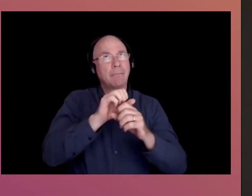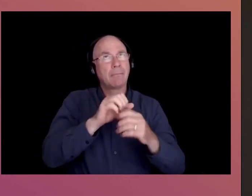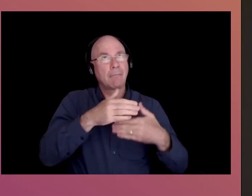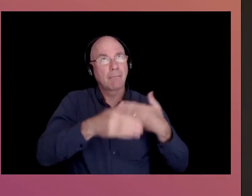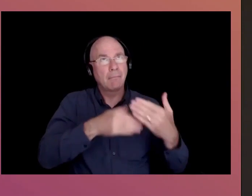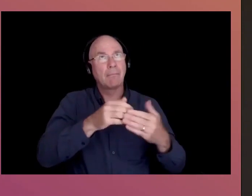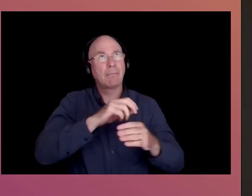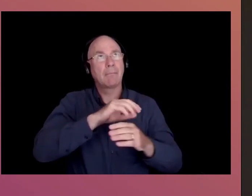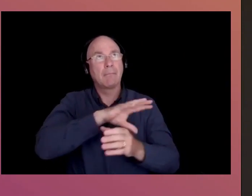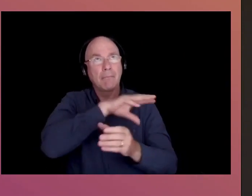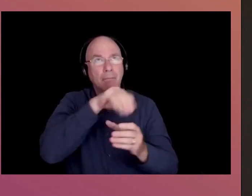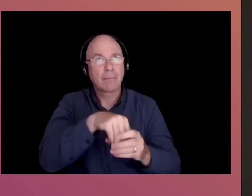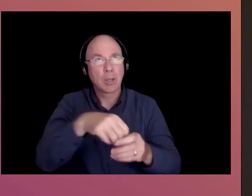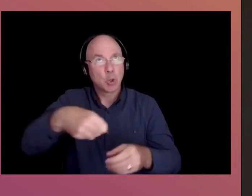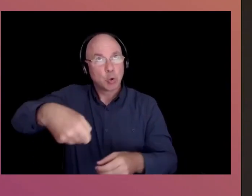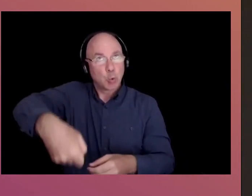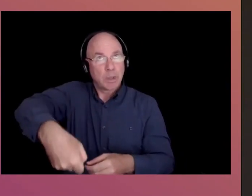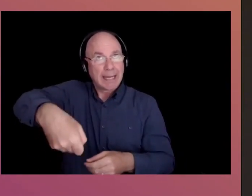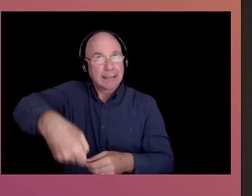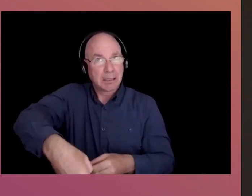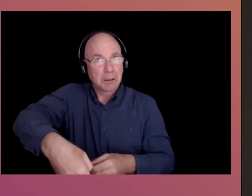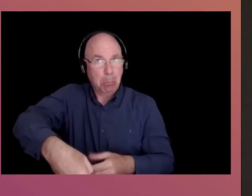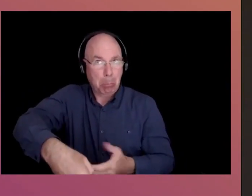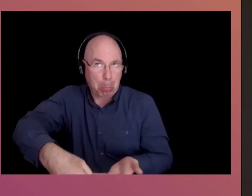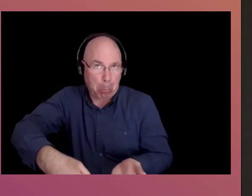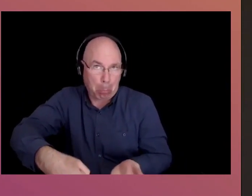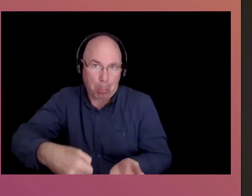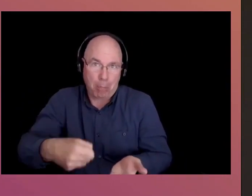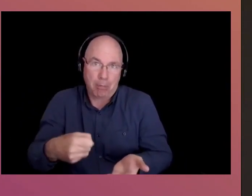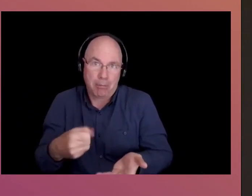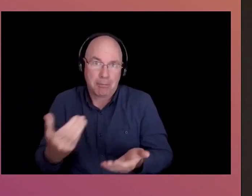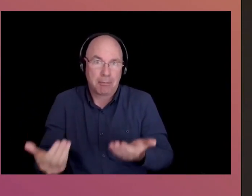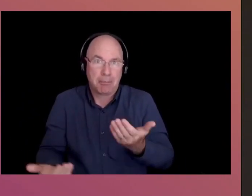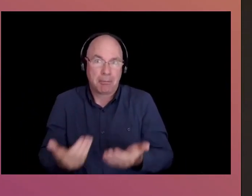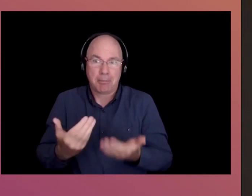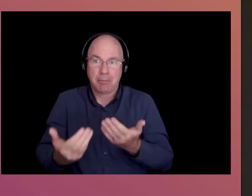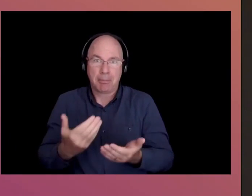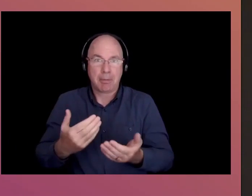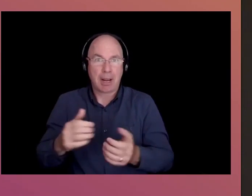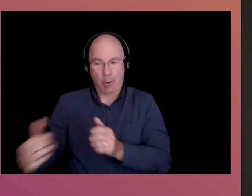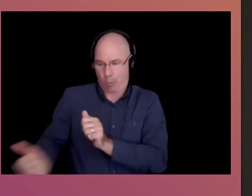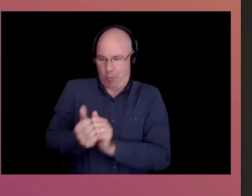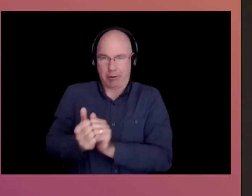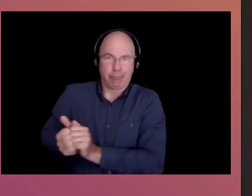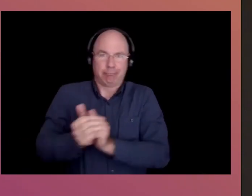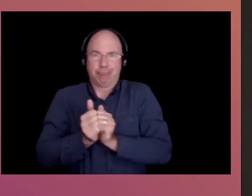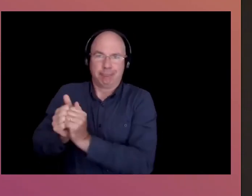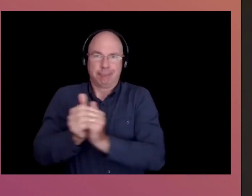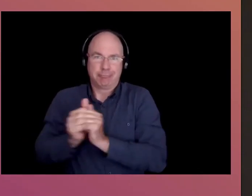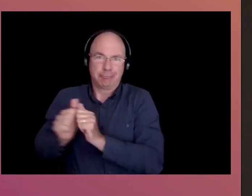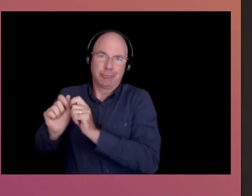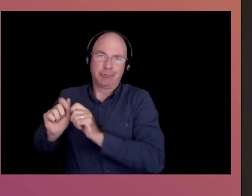integrated into a suitcase, it could be my new travel companion and help make my travel life